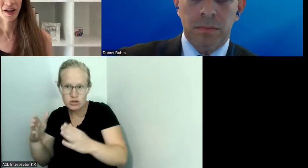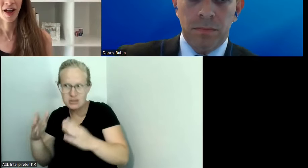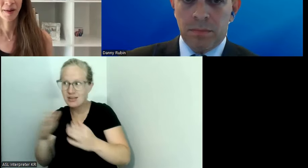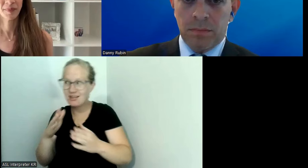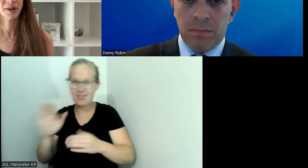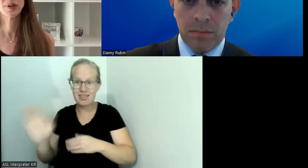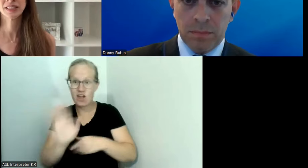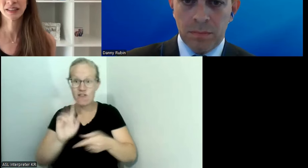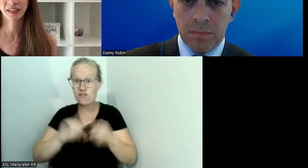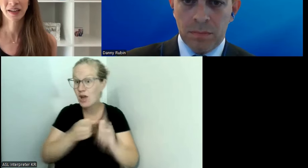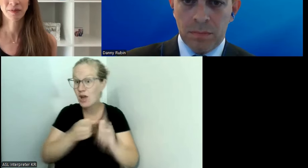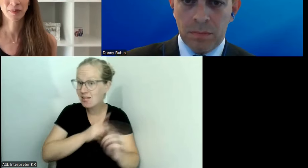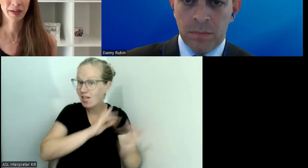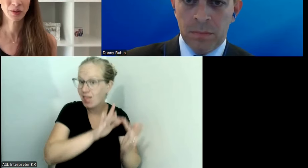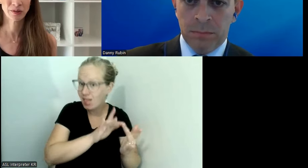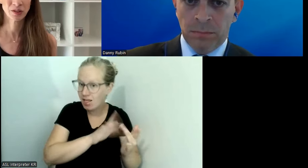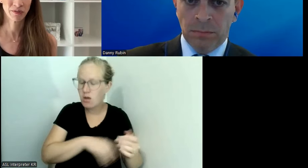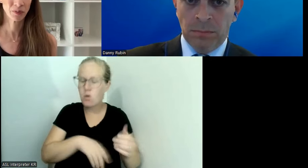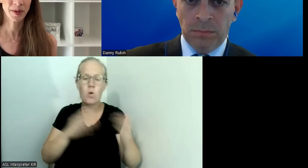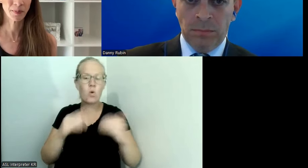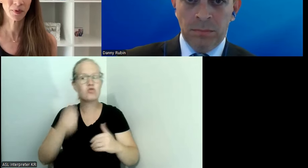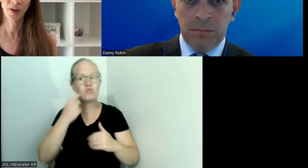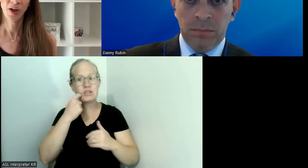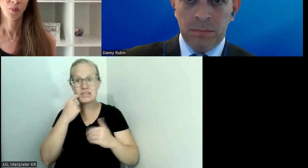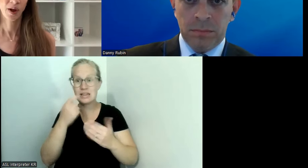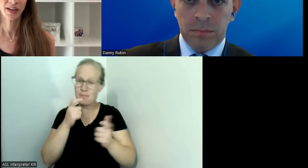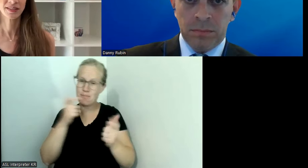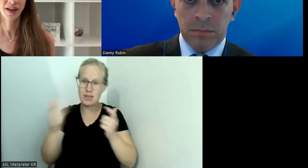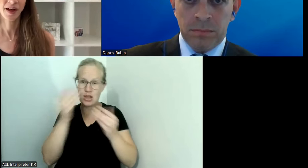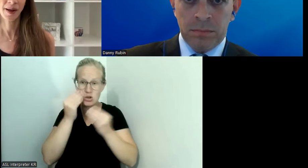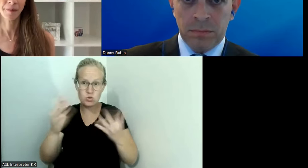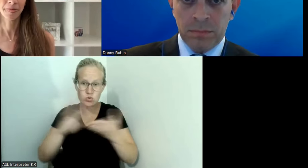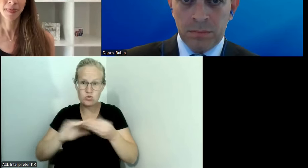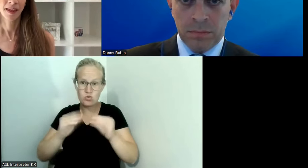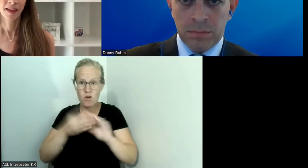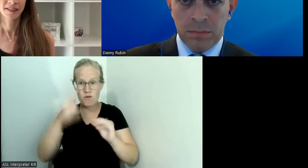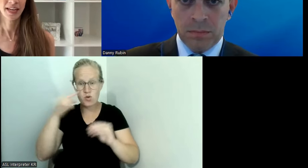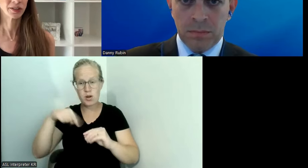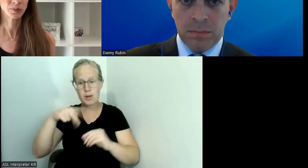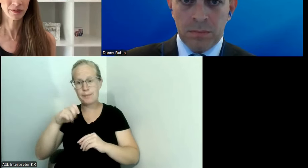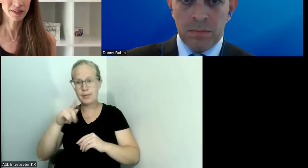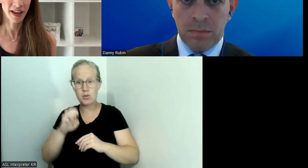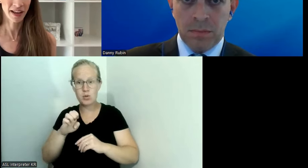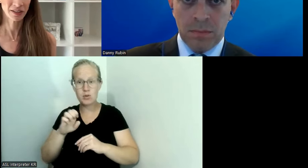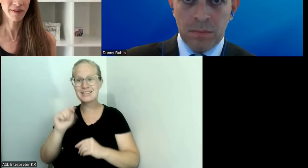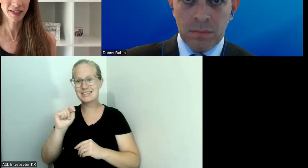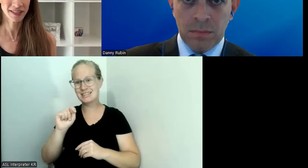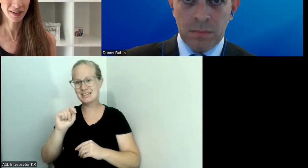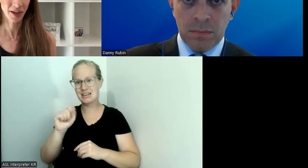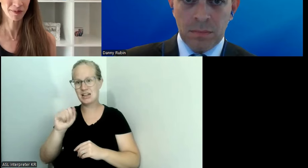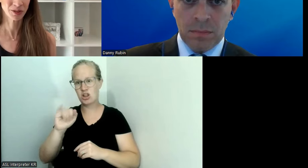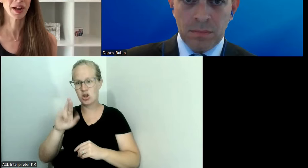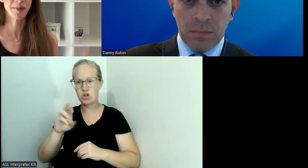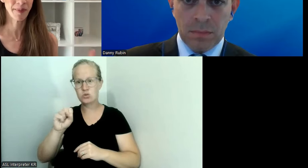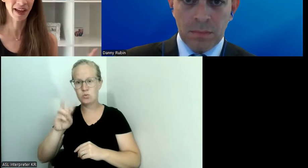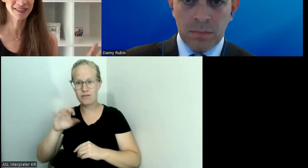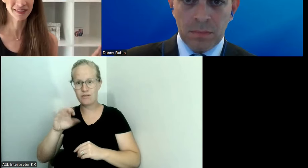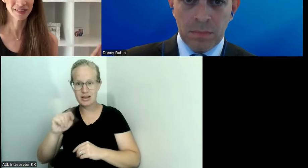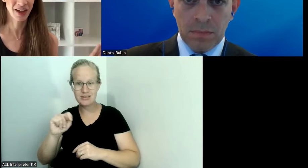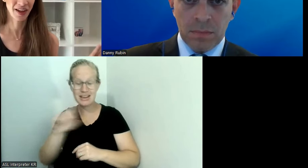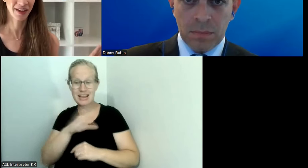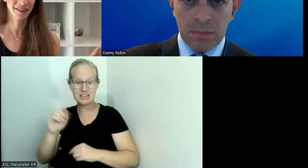um, like recently a big news story for people was, um, Taylor Swift and Travis, um, showing